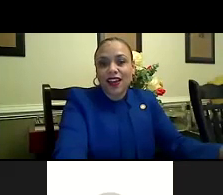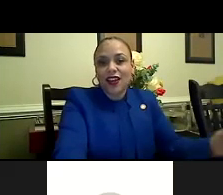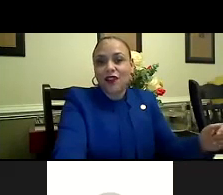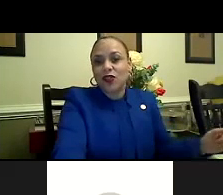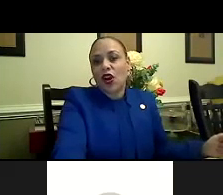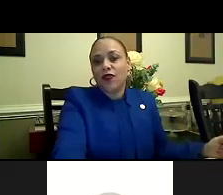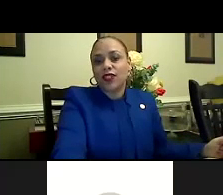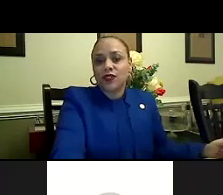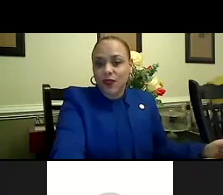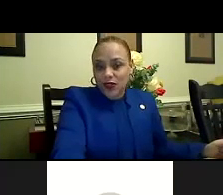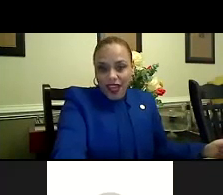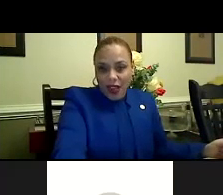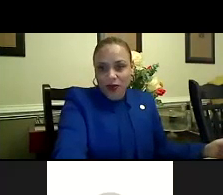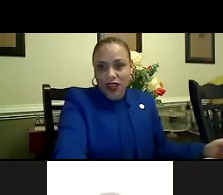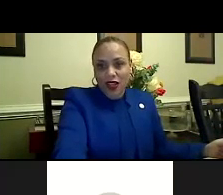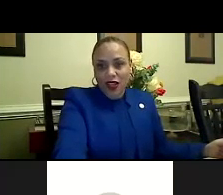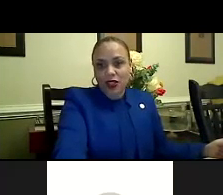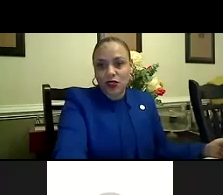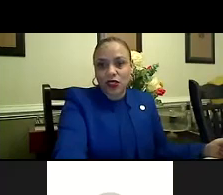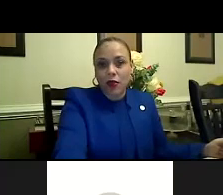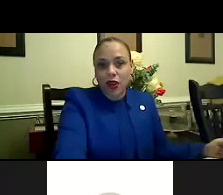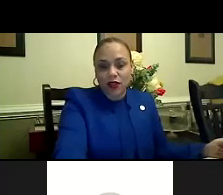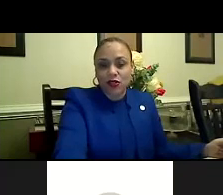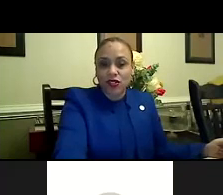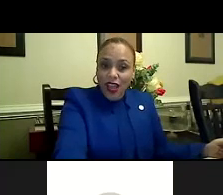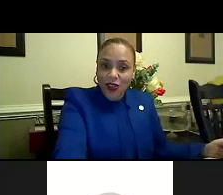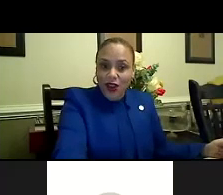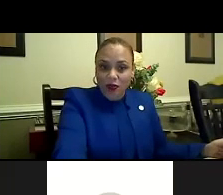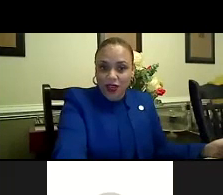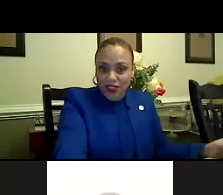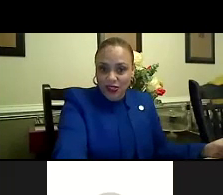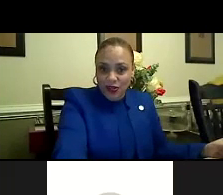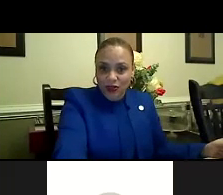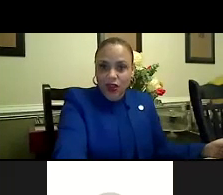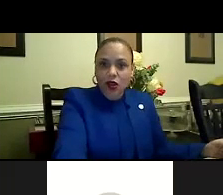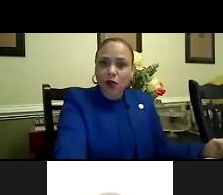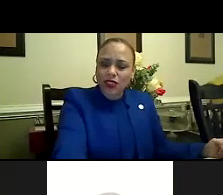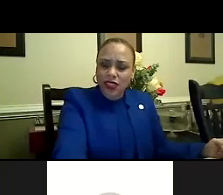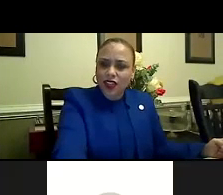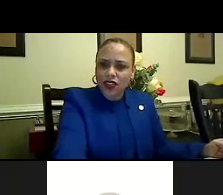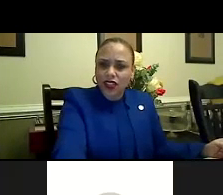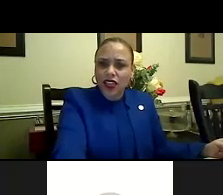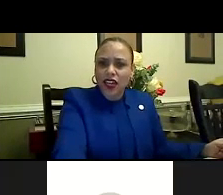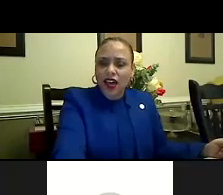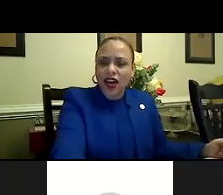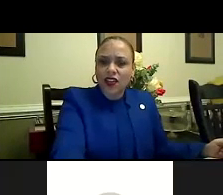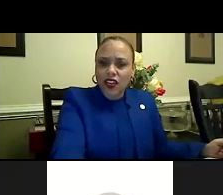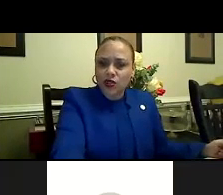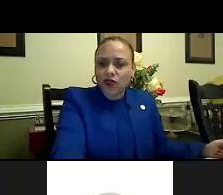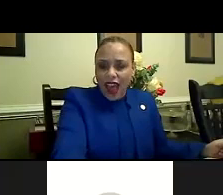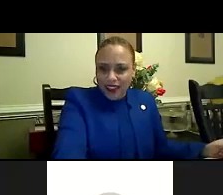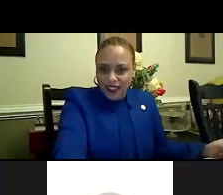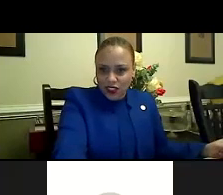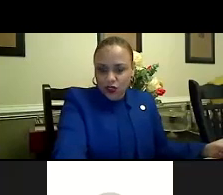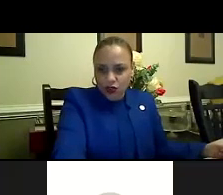the Governor's Office of Diversity, Equity, and Inclusion to better understand your equity concerns, particularly the issue